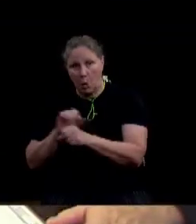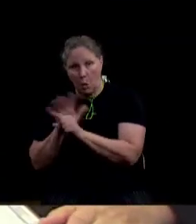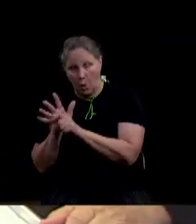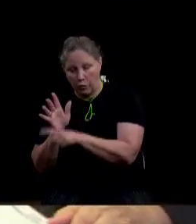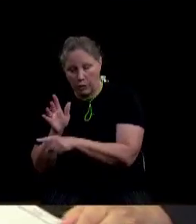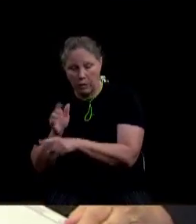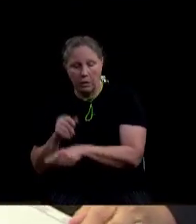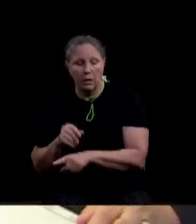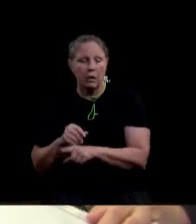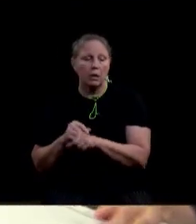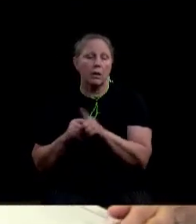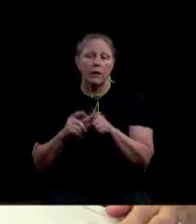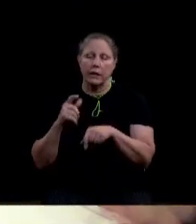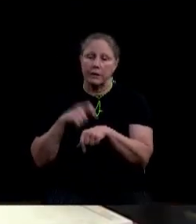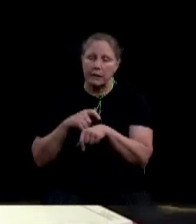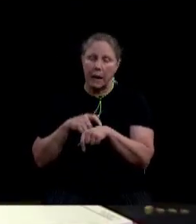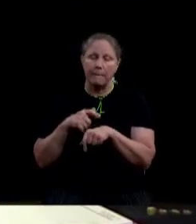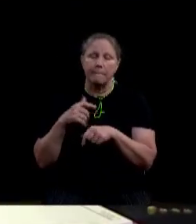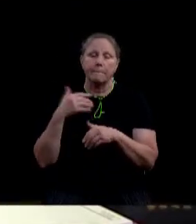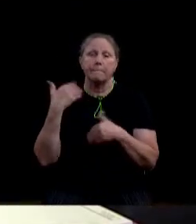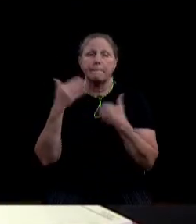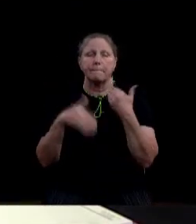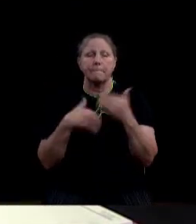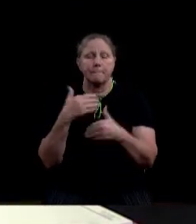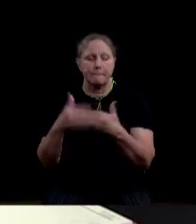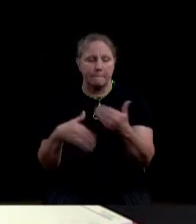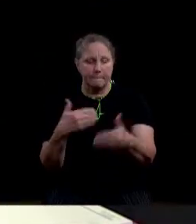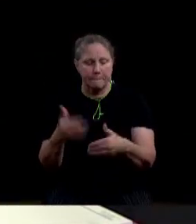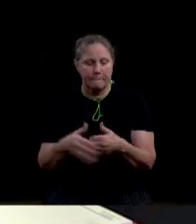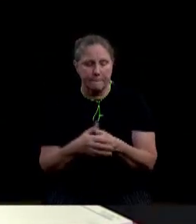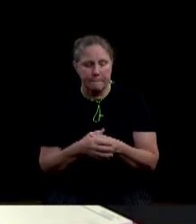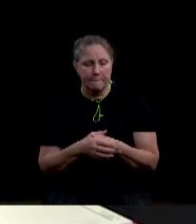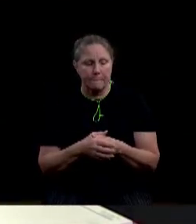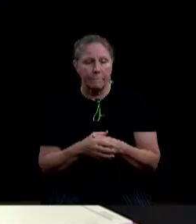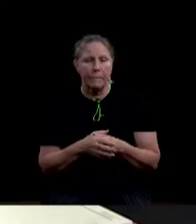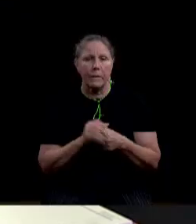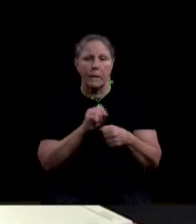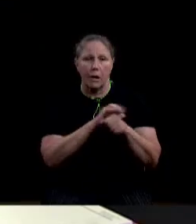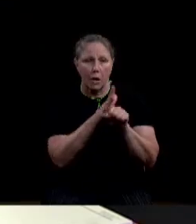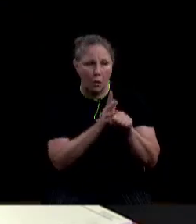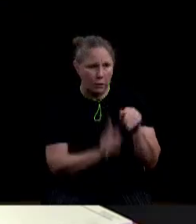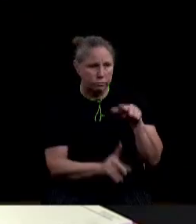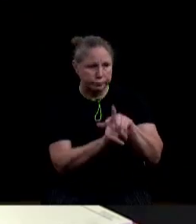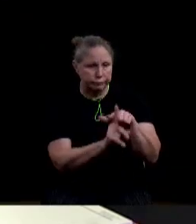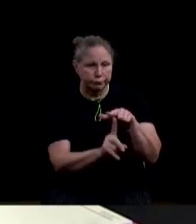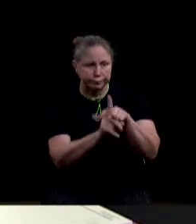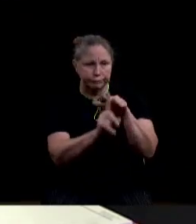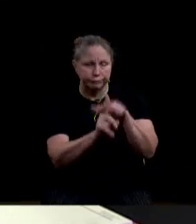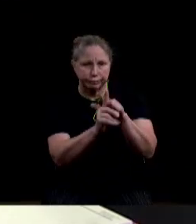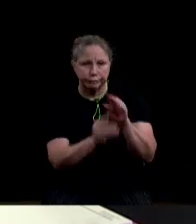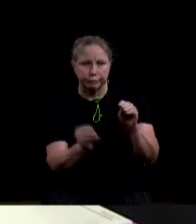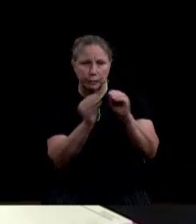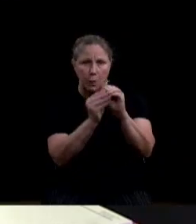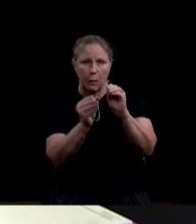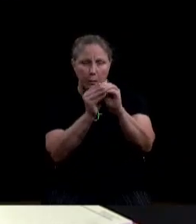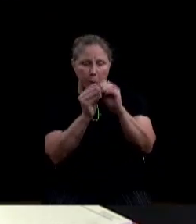more COVID-19 in the community. If you're doing the same number of tests,